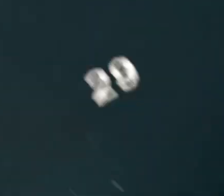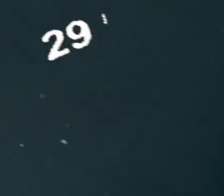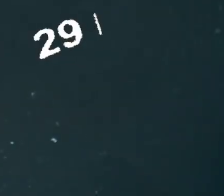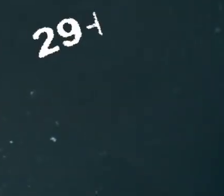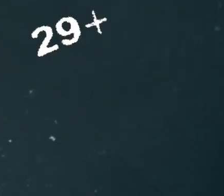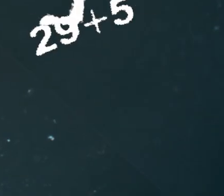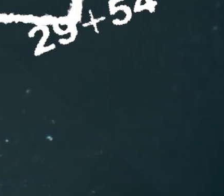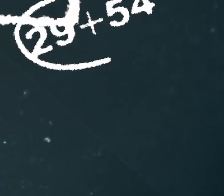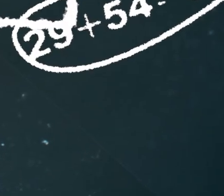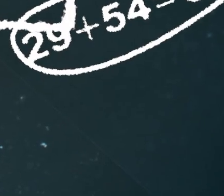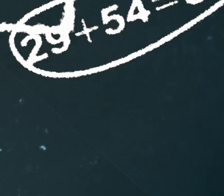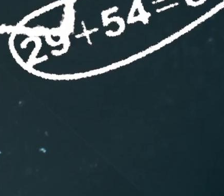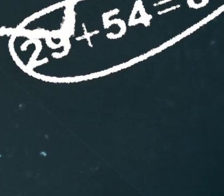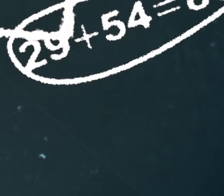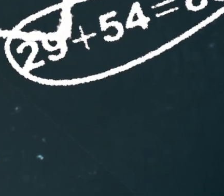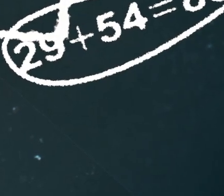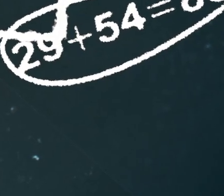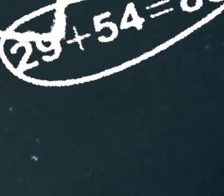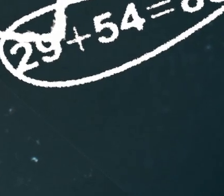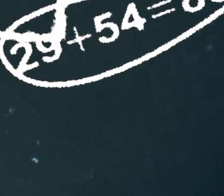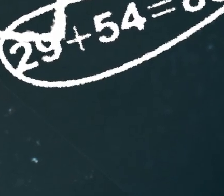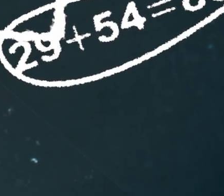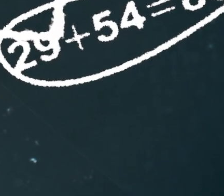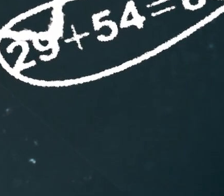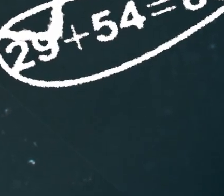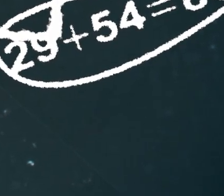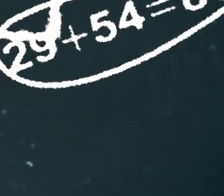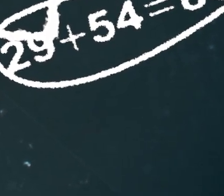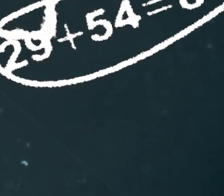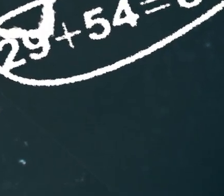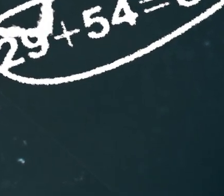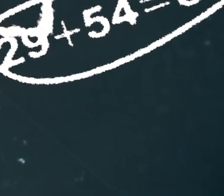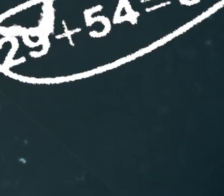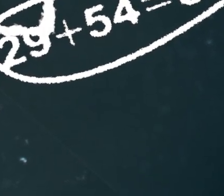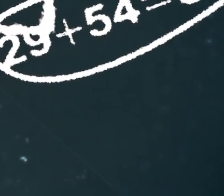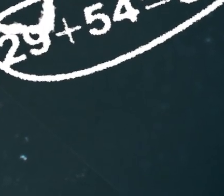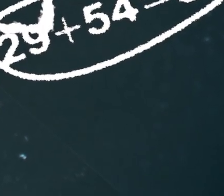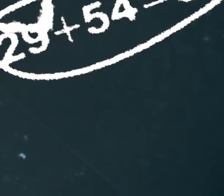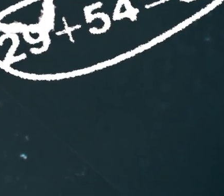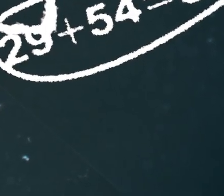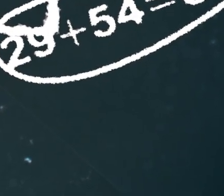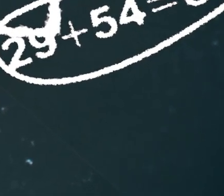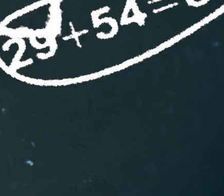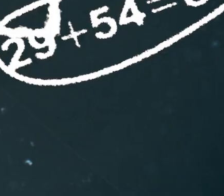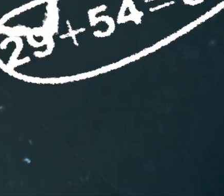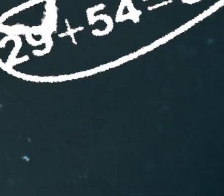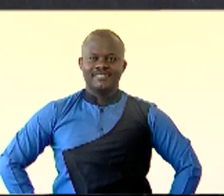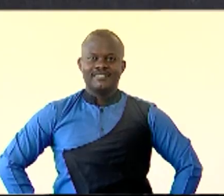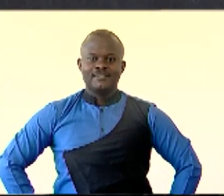Welcome to Study Time, a televised home learning program produced by Rwanda Education